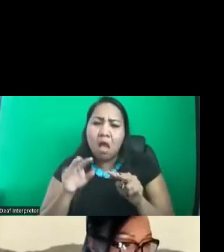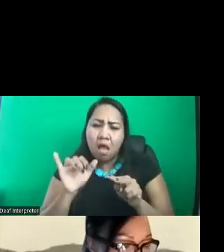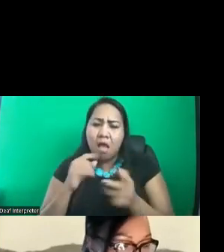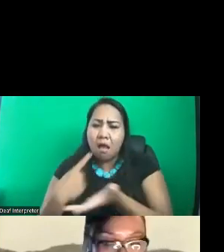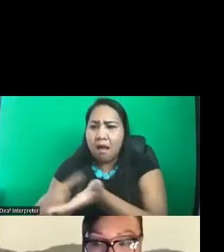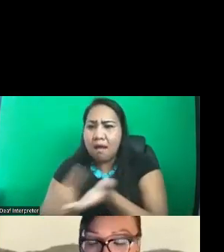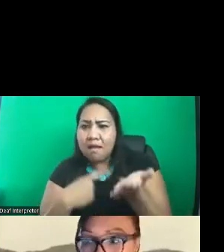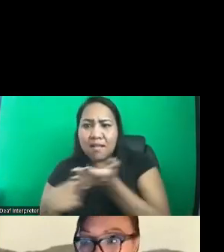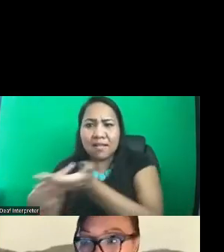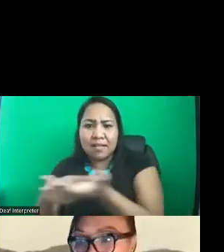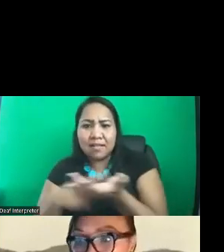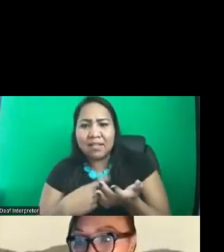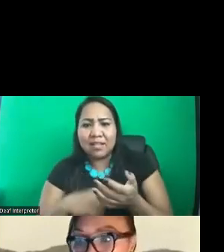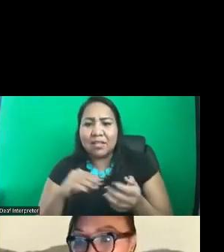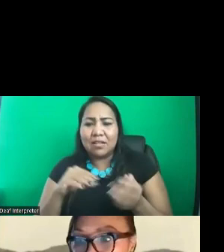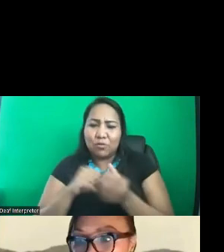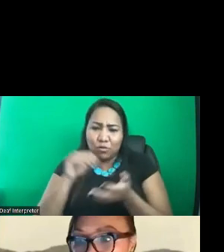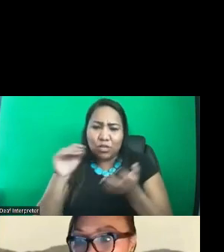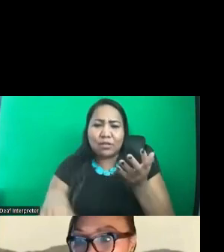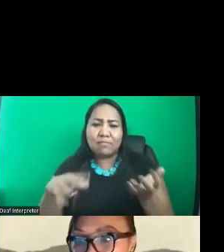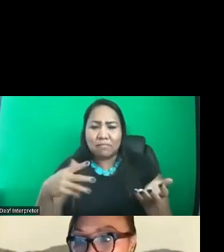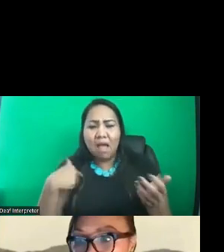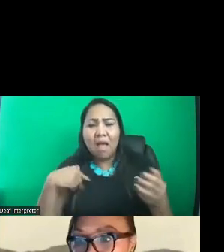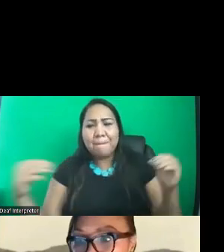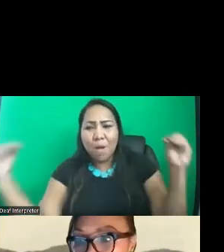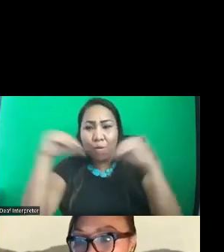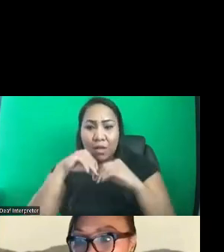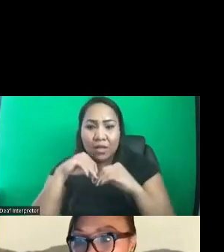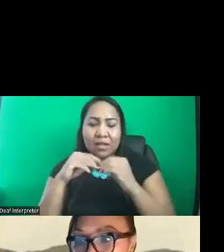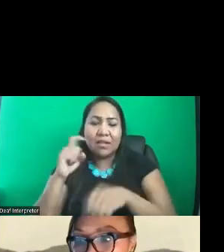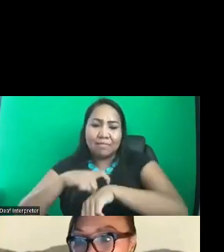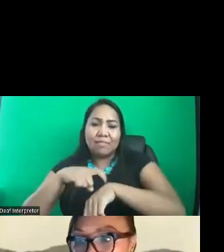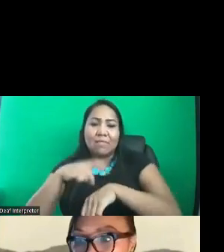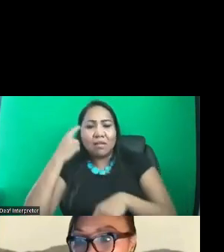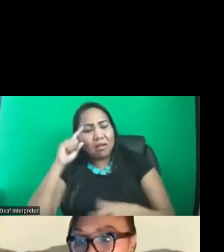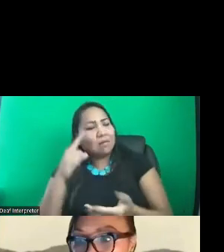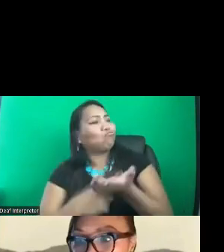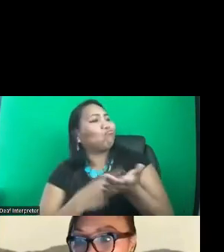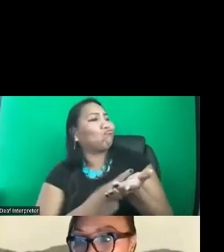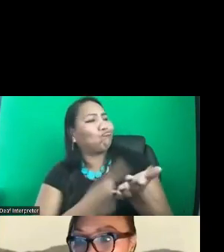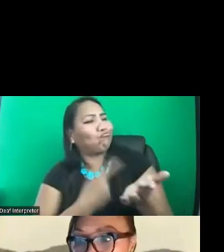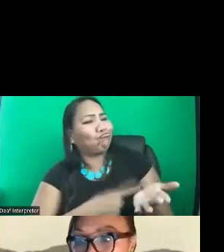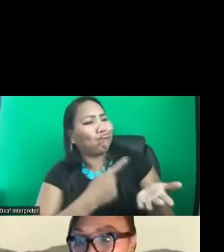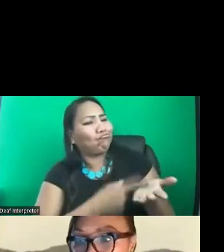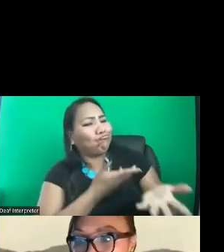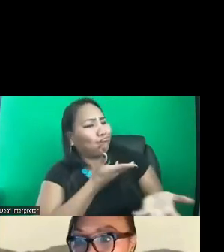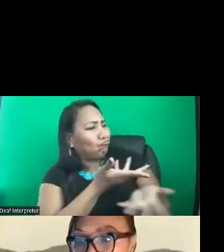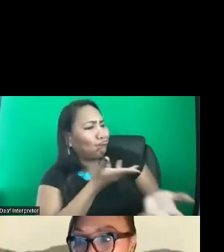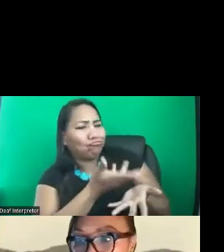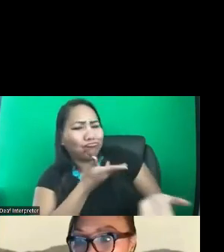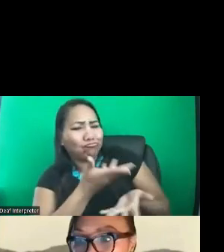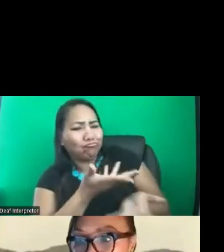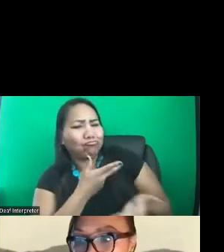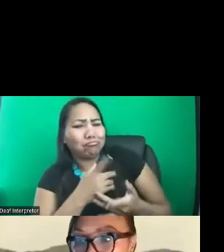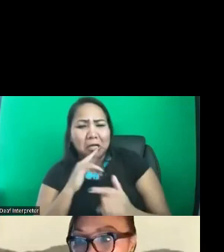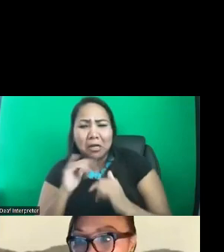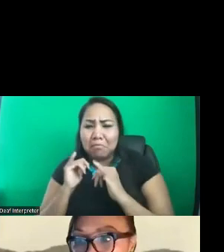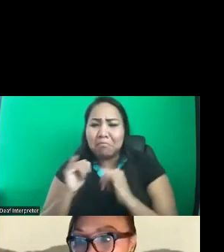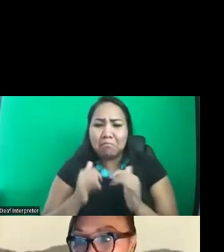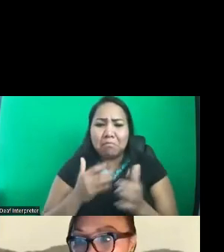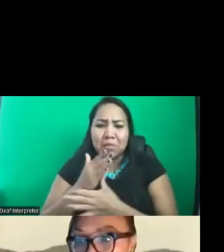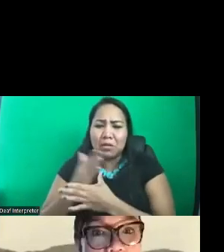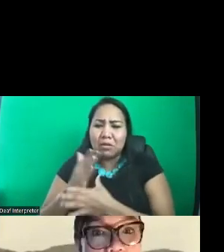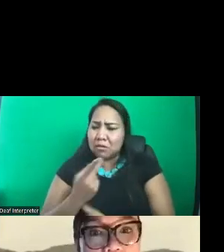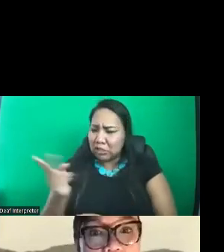for exploration of likely things that we have in common, and then respecting each